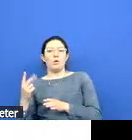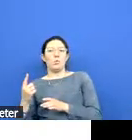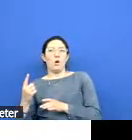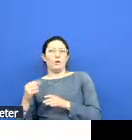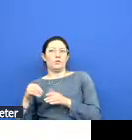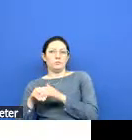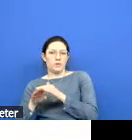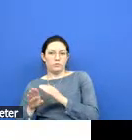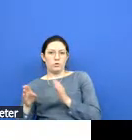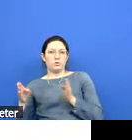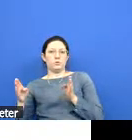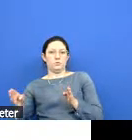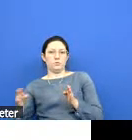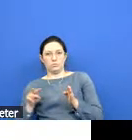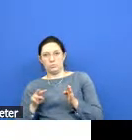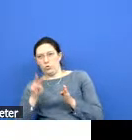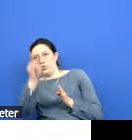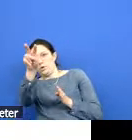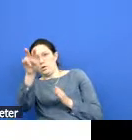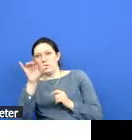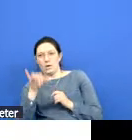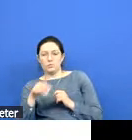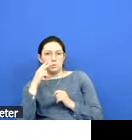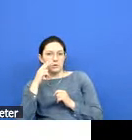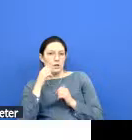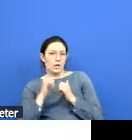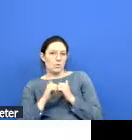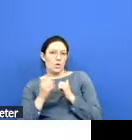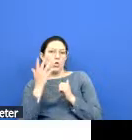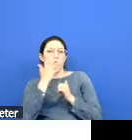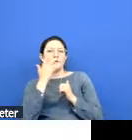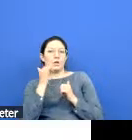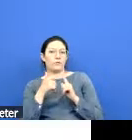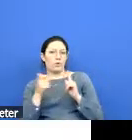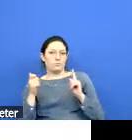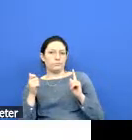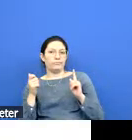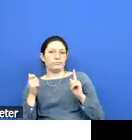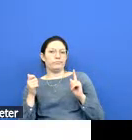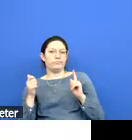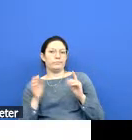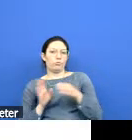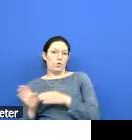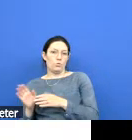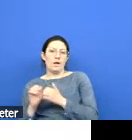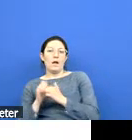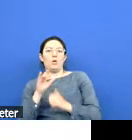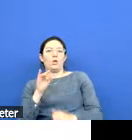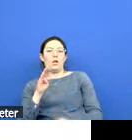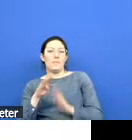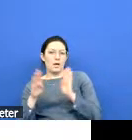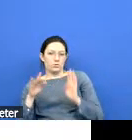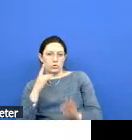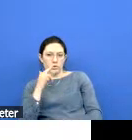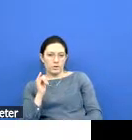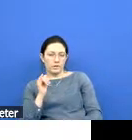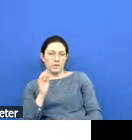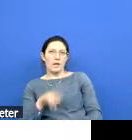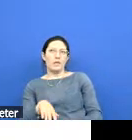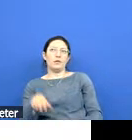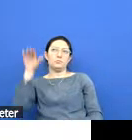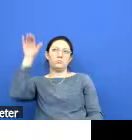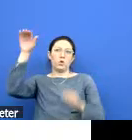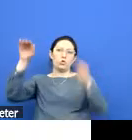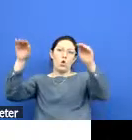to get a look at, just see how the field or the clubhouse looks, and then the taller